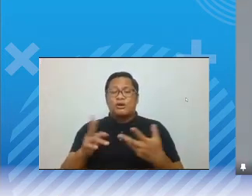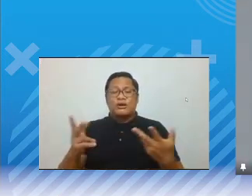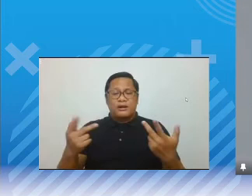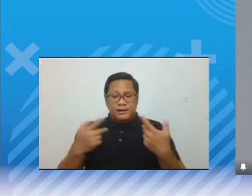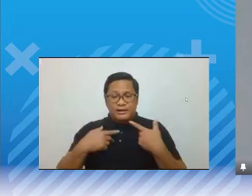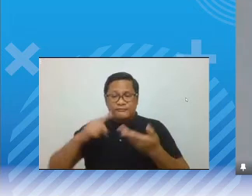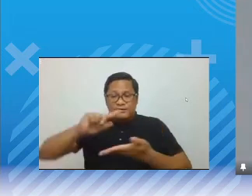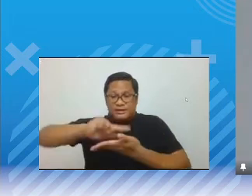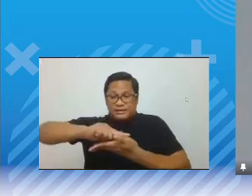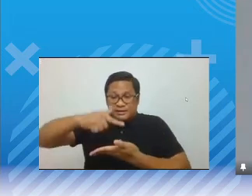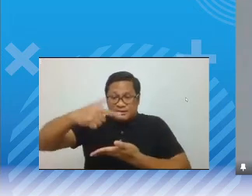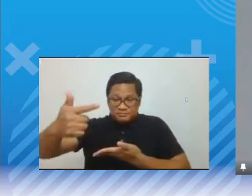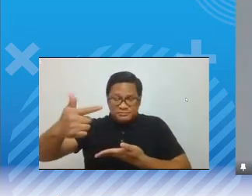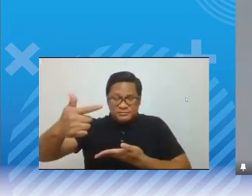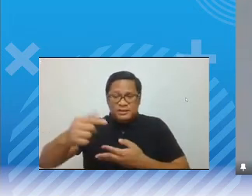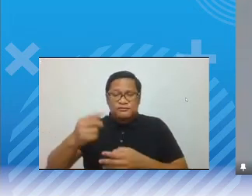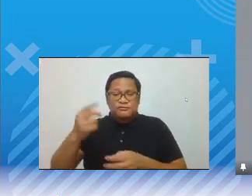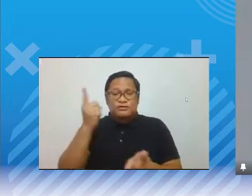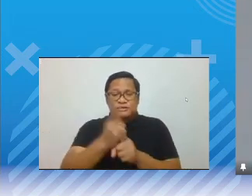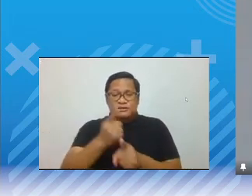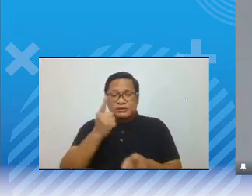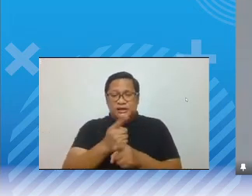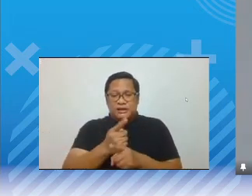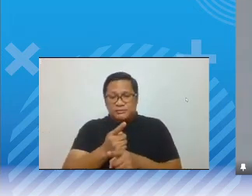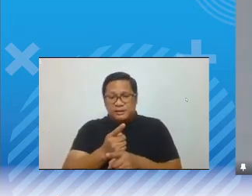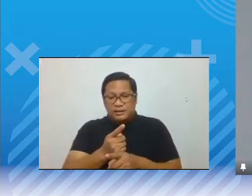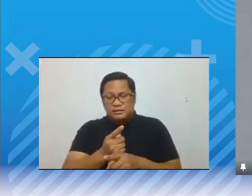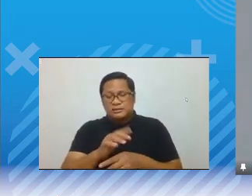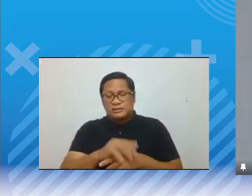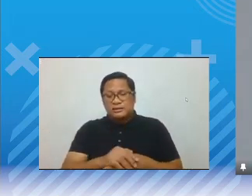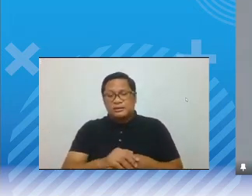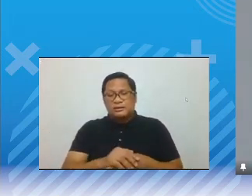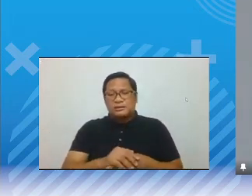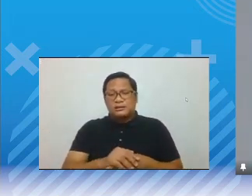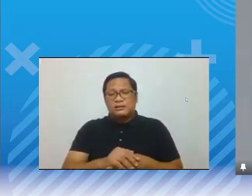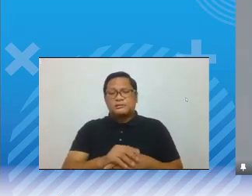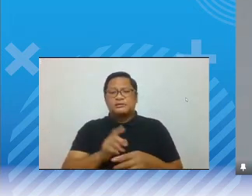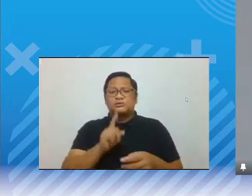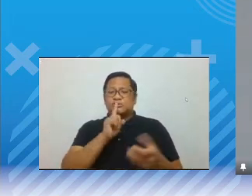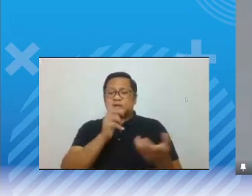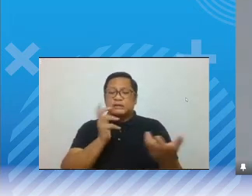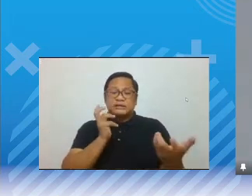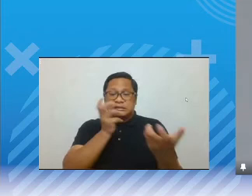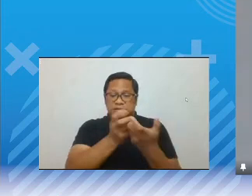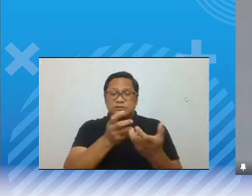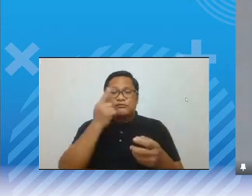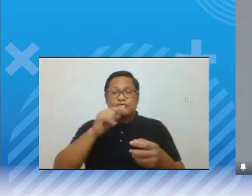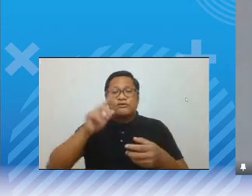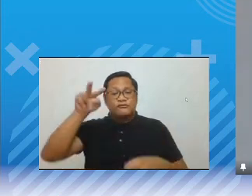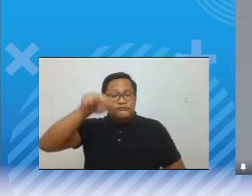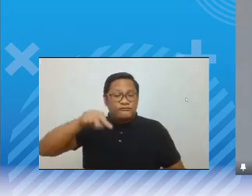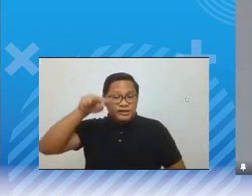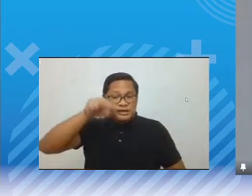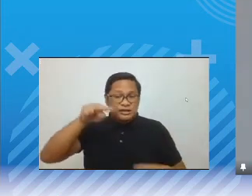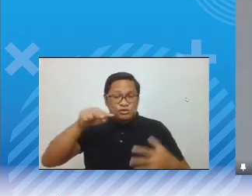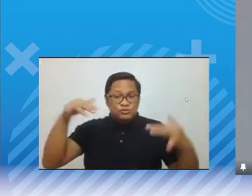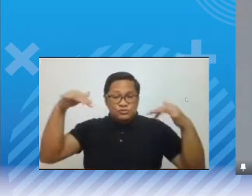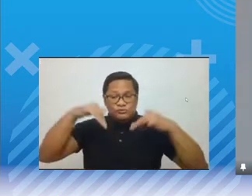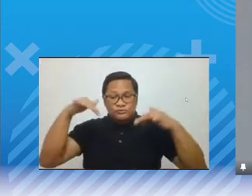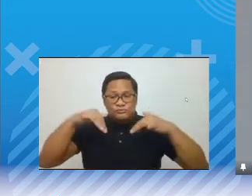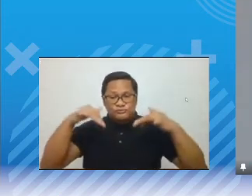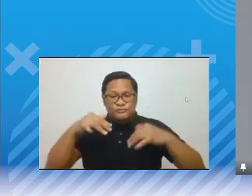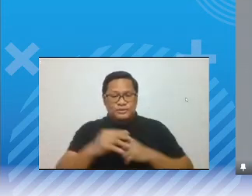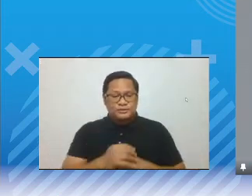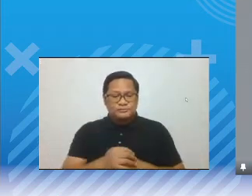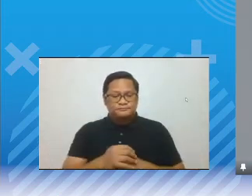with proper specs that are proper for video conferencing. Um,